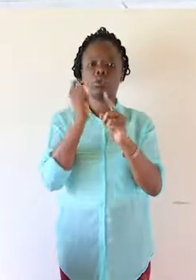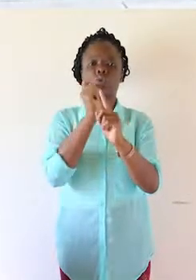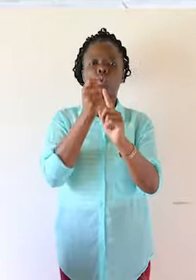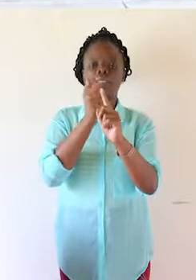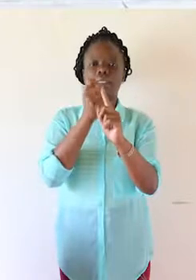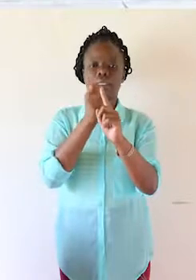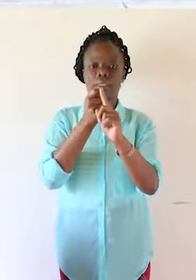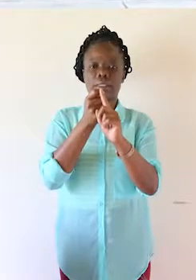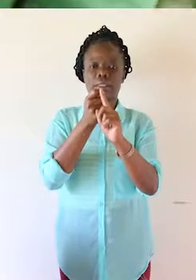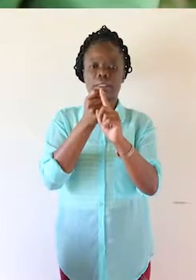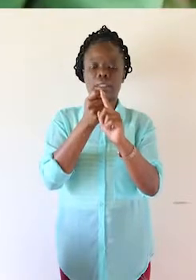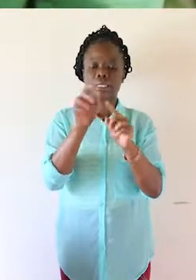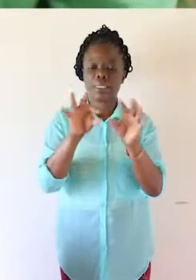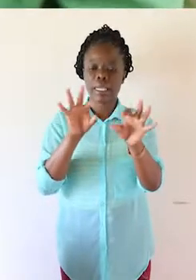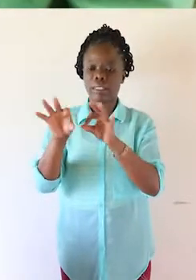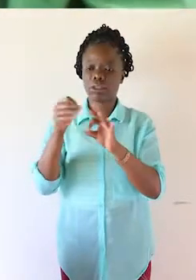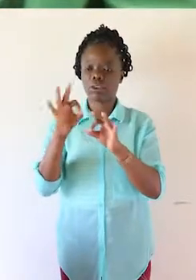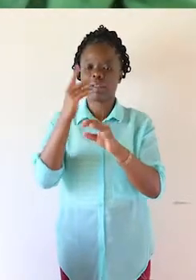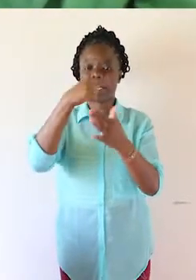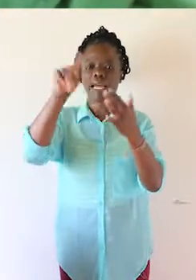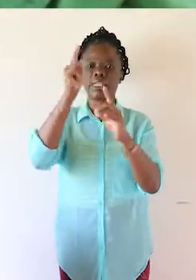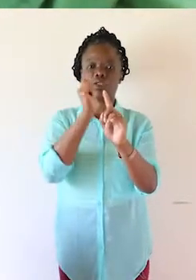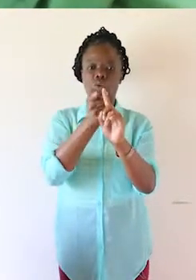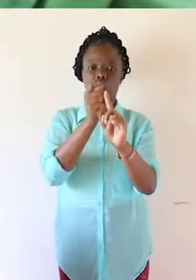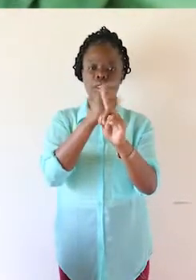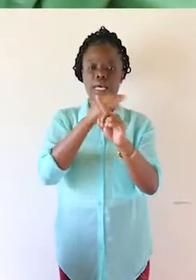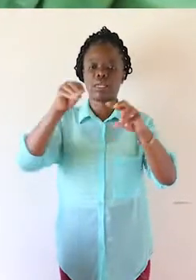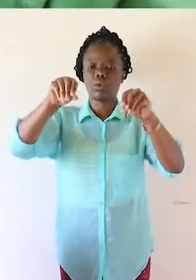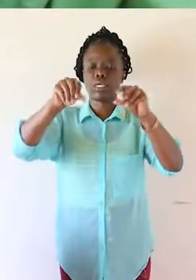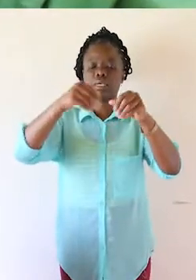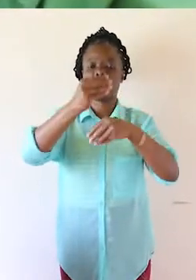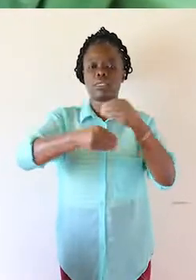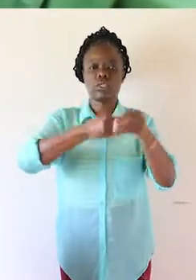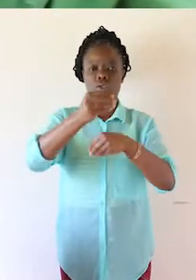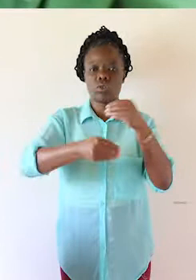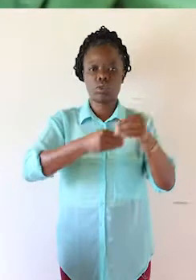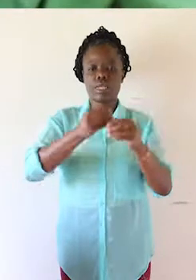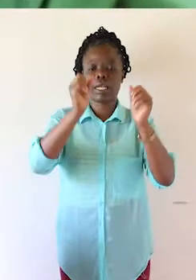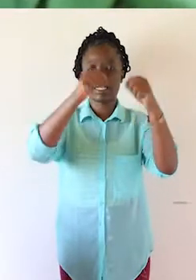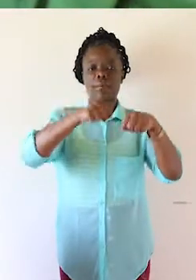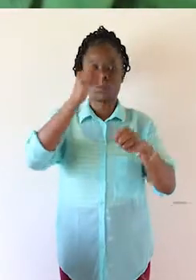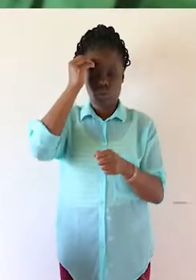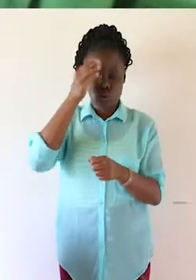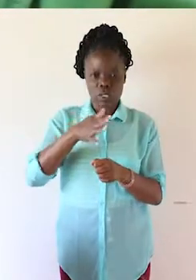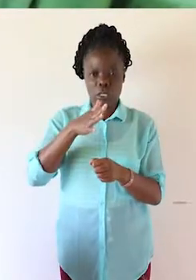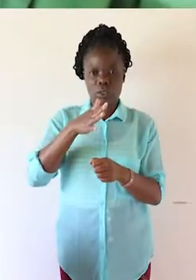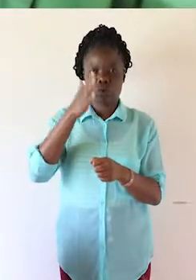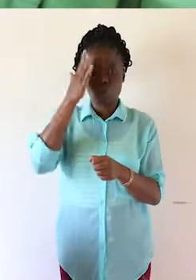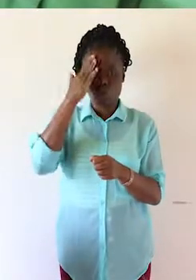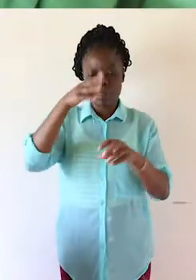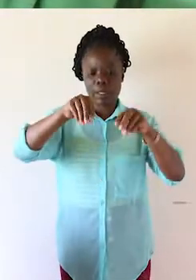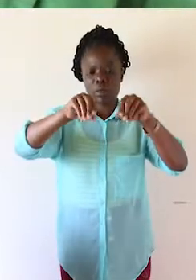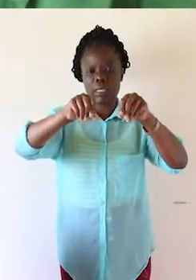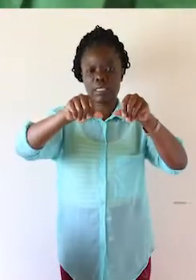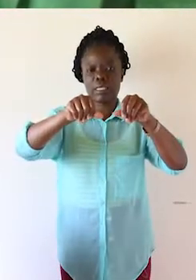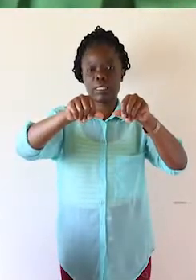We select tools. Selection of the right tools and quality materials enable the learner to